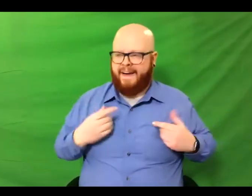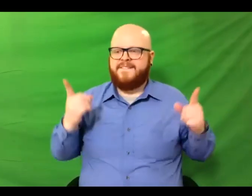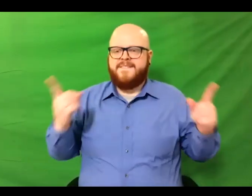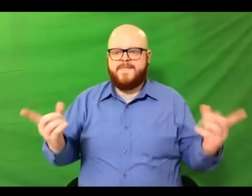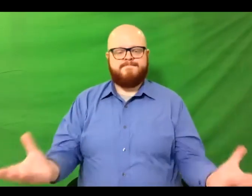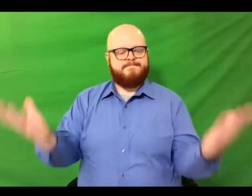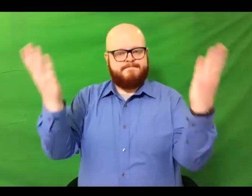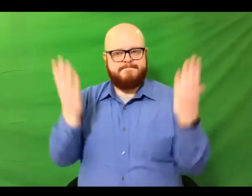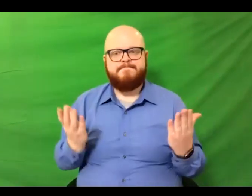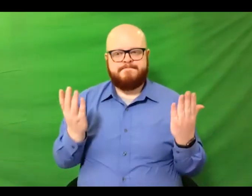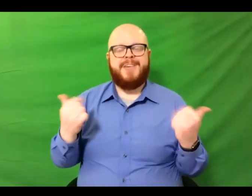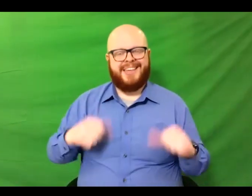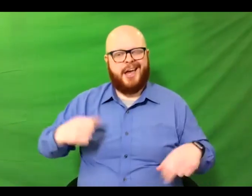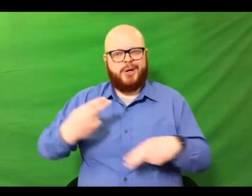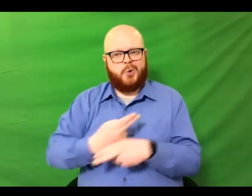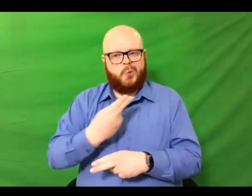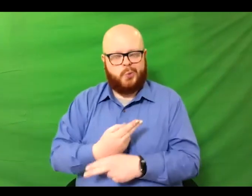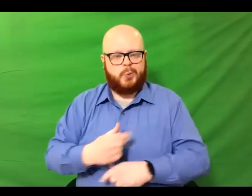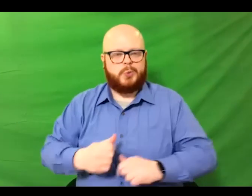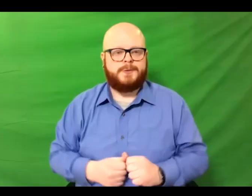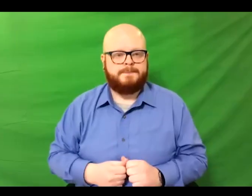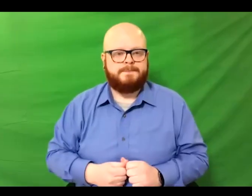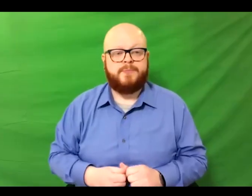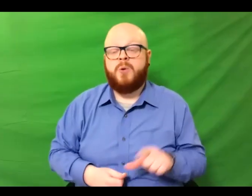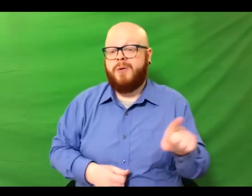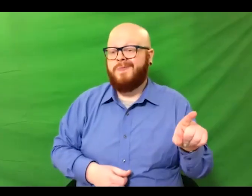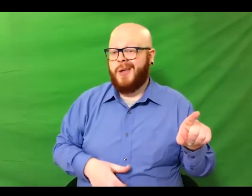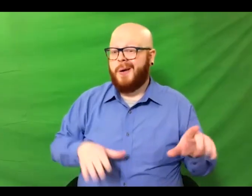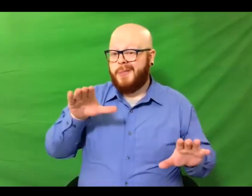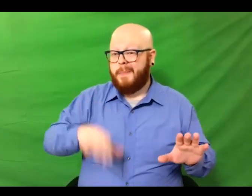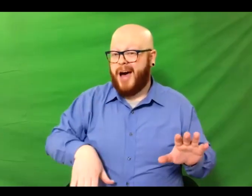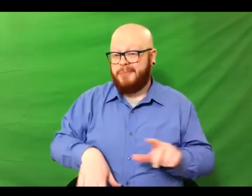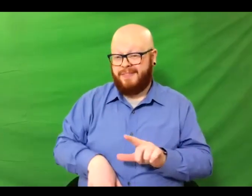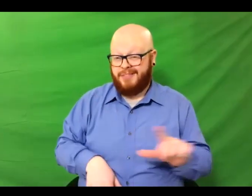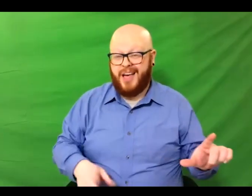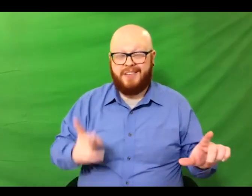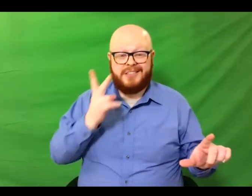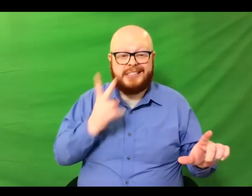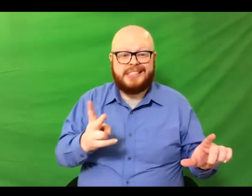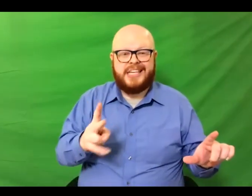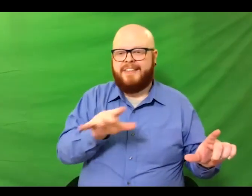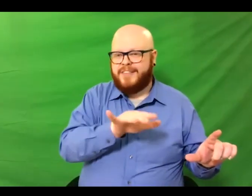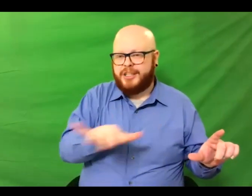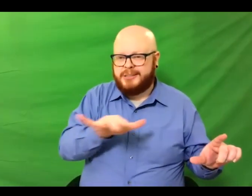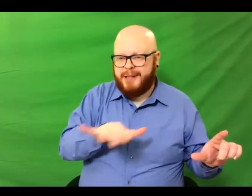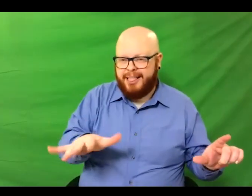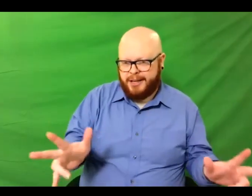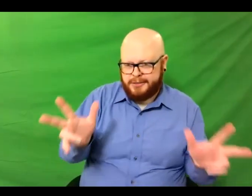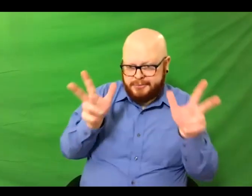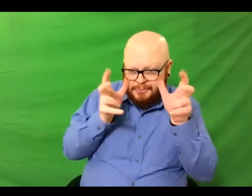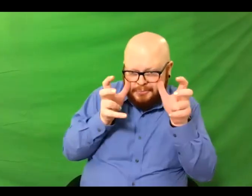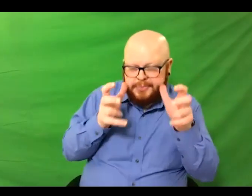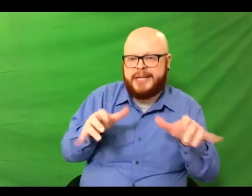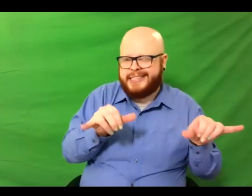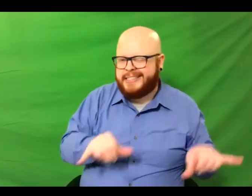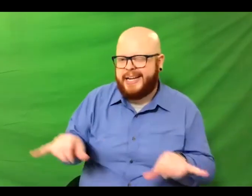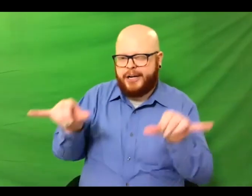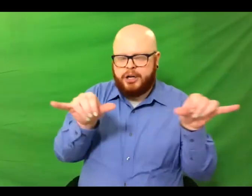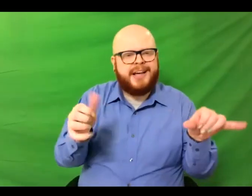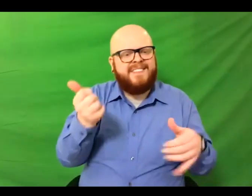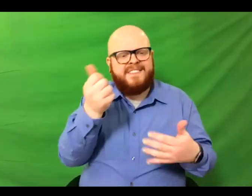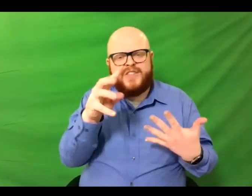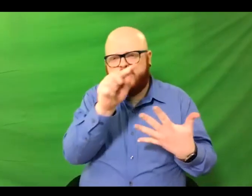At the bottom of the screen on the left corner, you'll see fingerspelling and finger reading standards. There's several different little boxes that you can look